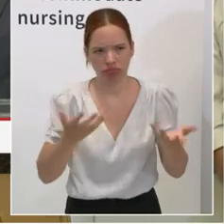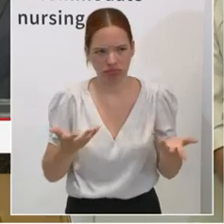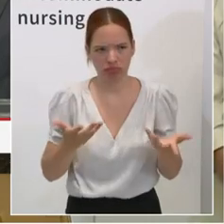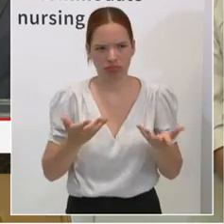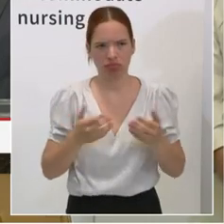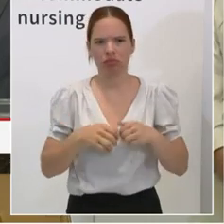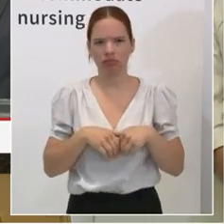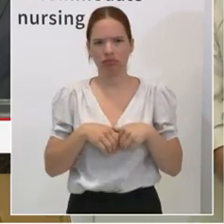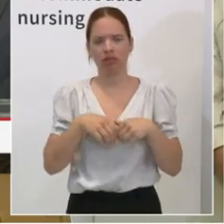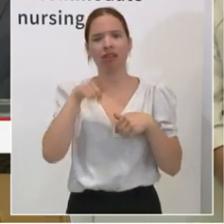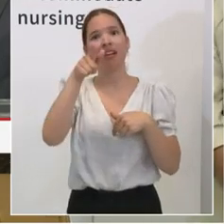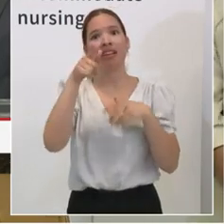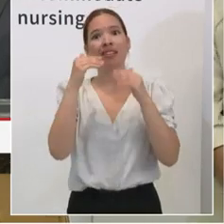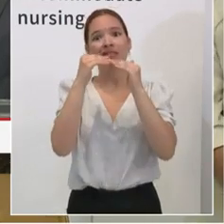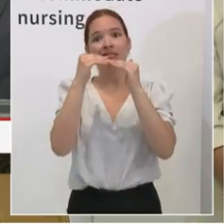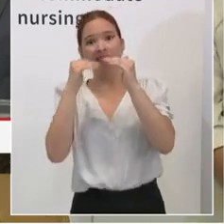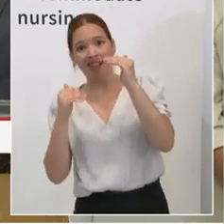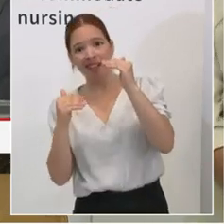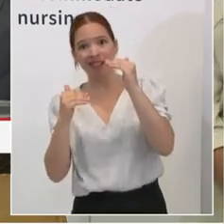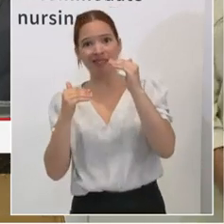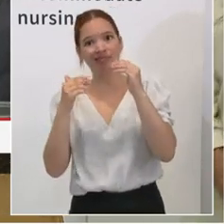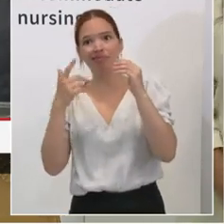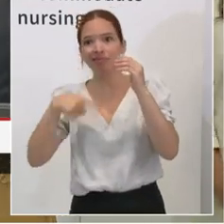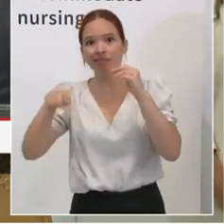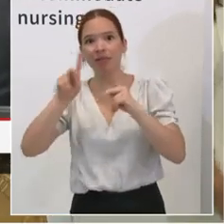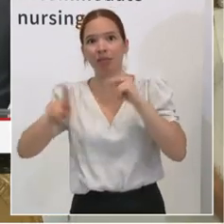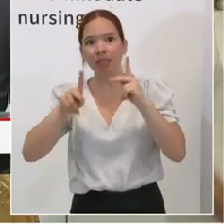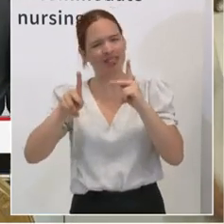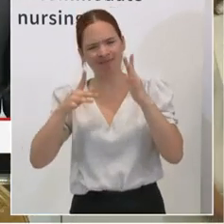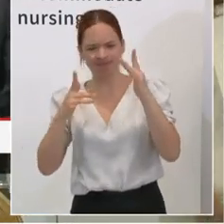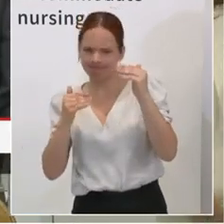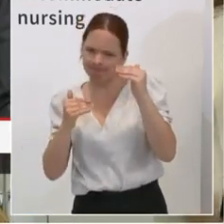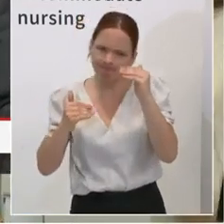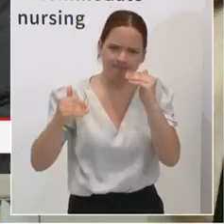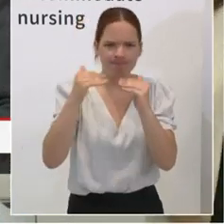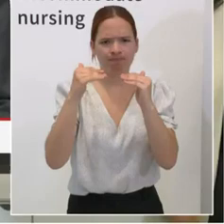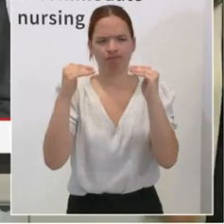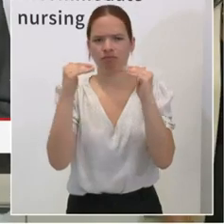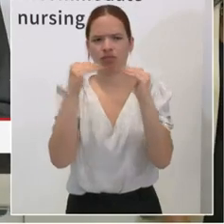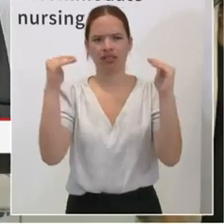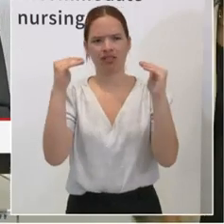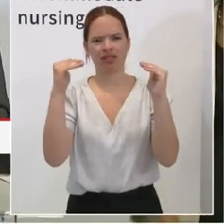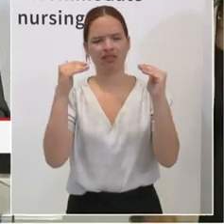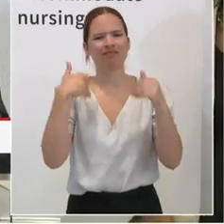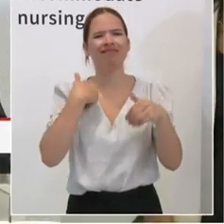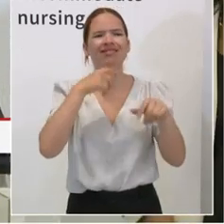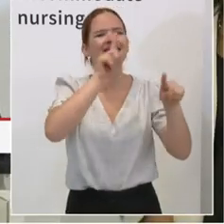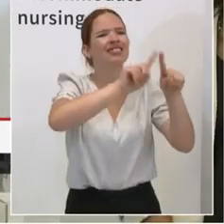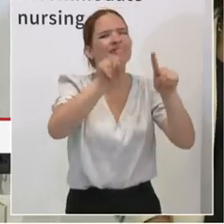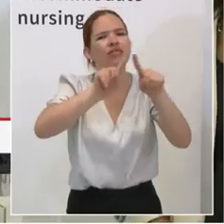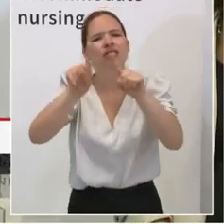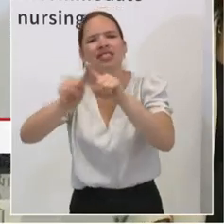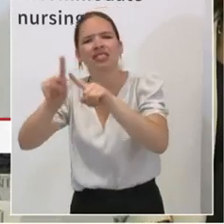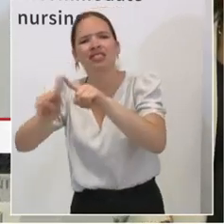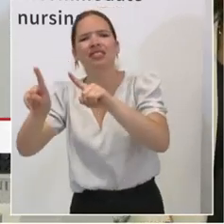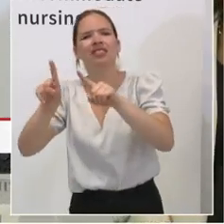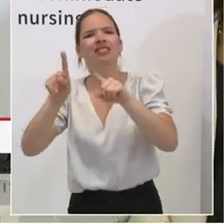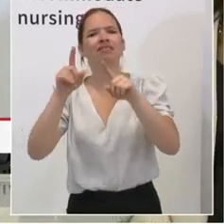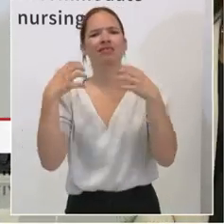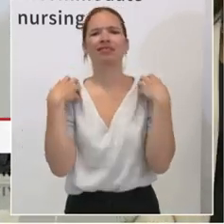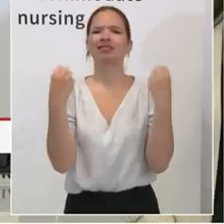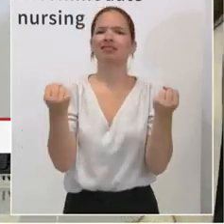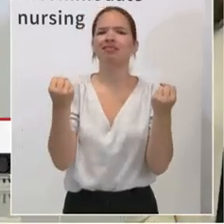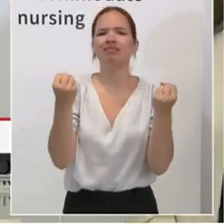social determinants of health. Through the centers, we're improving health outcomes for our most vulnerable, underserved district residents.